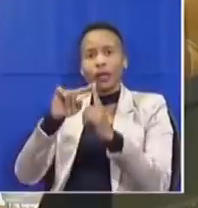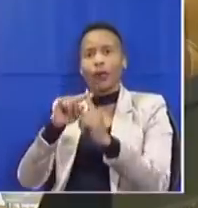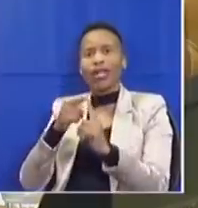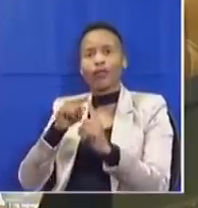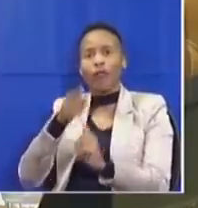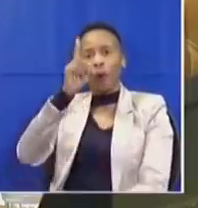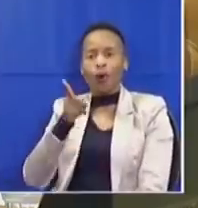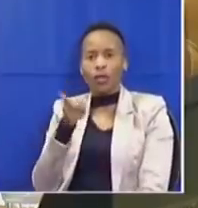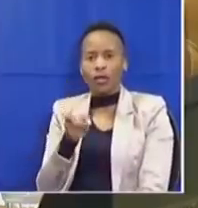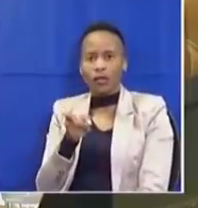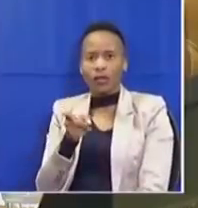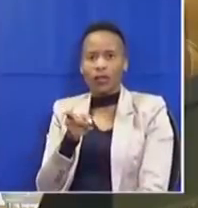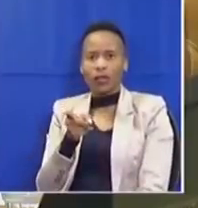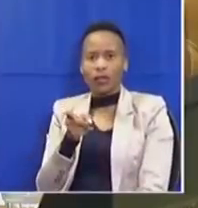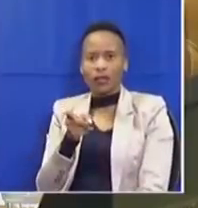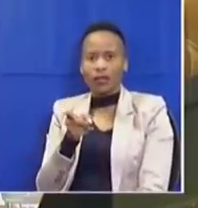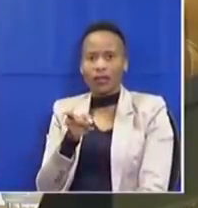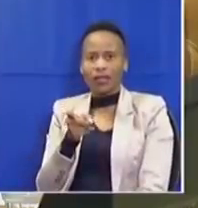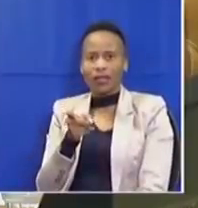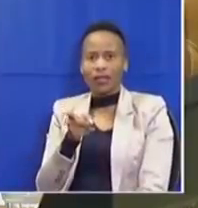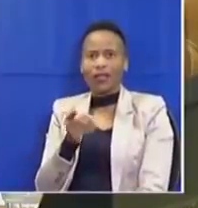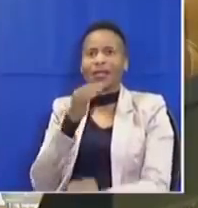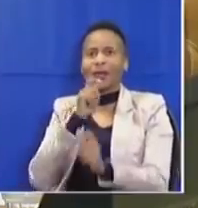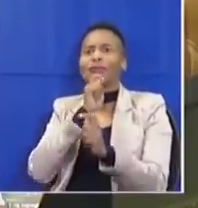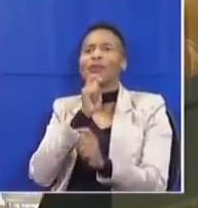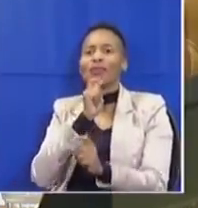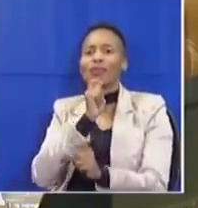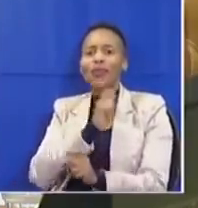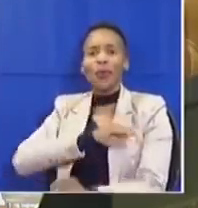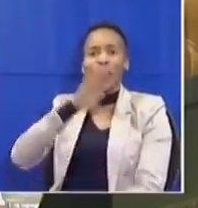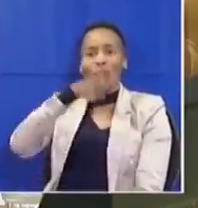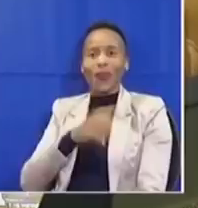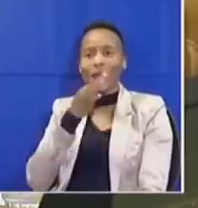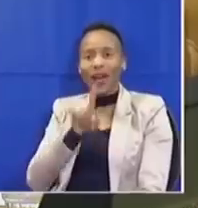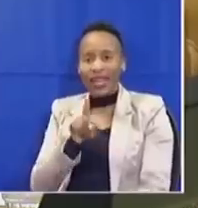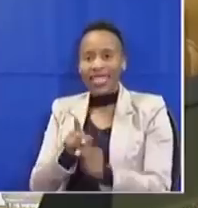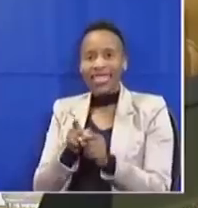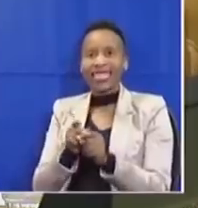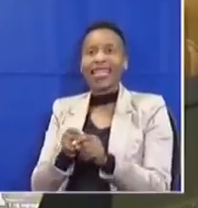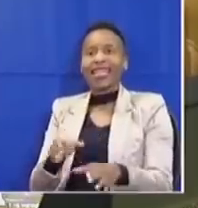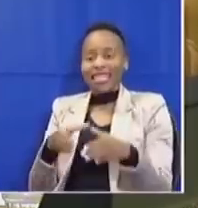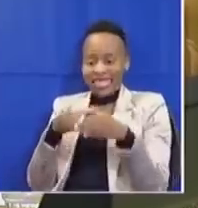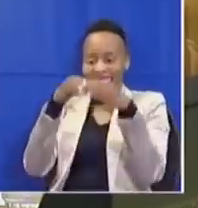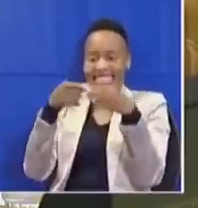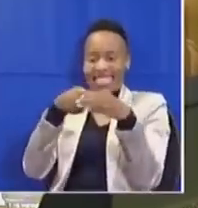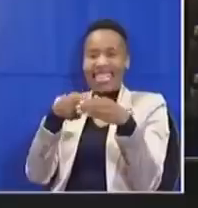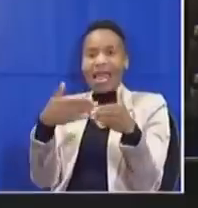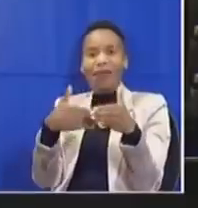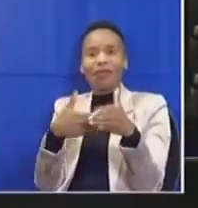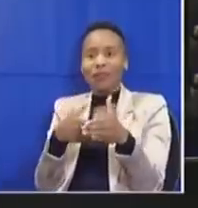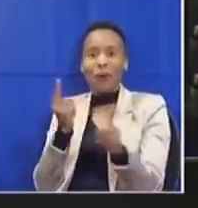Chair. Isn't it true that an empty vessel makes the honourable noise? Honourable member. Honourable member.